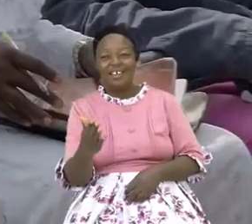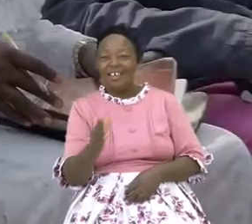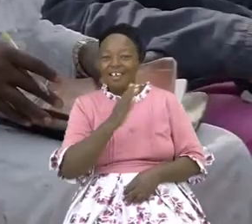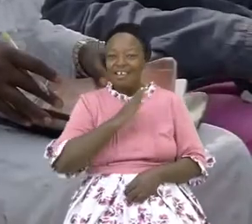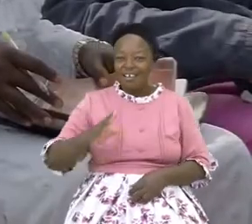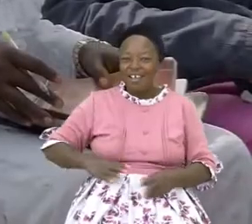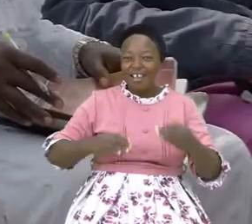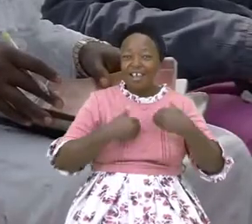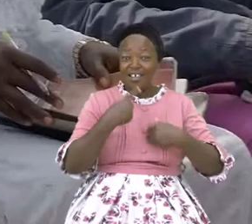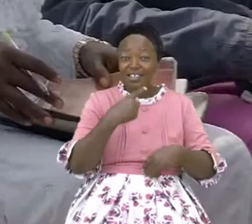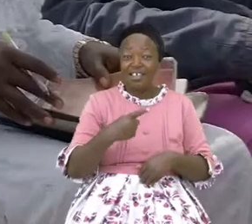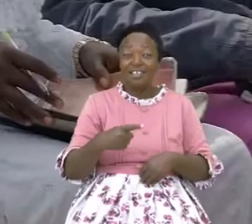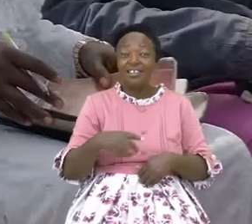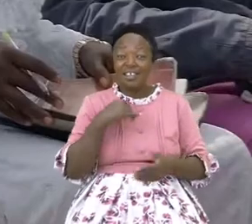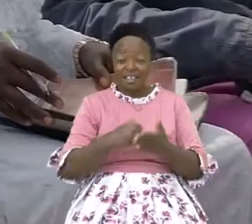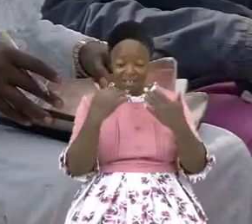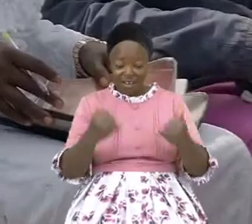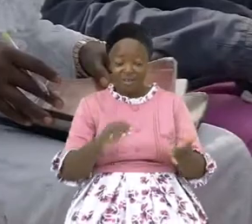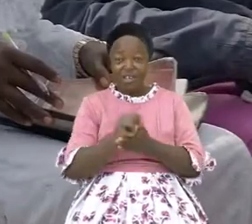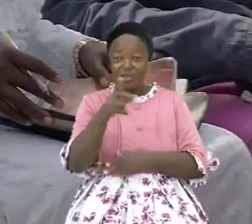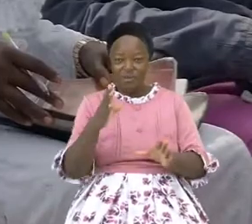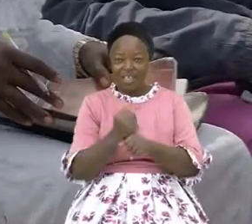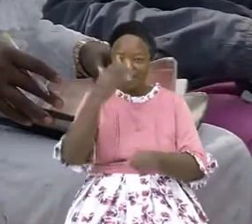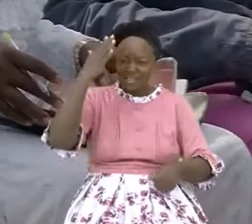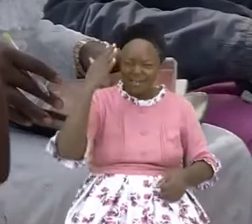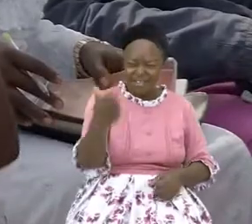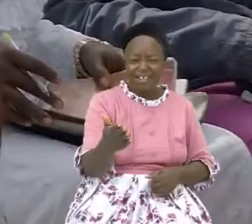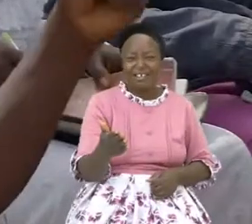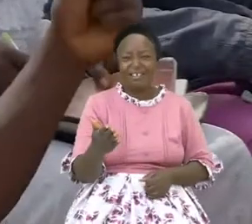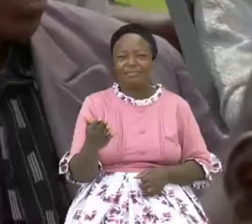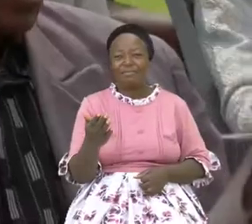Christ has said already you will get there.